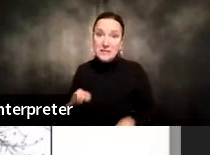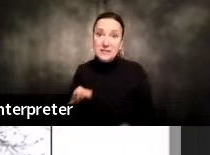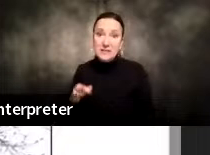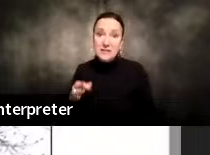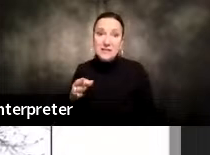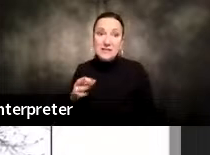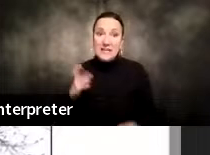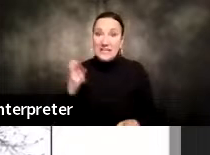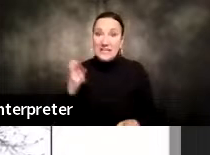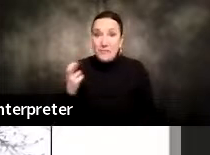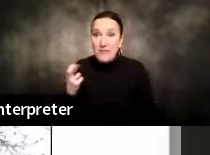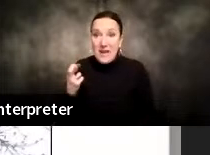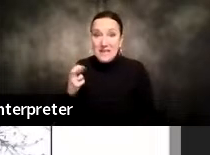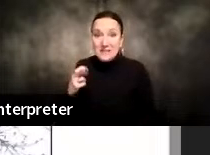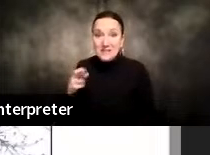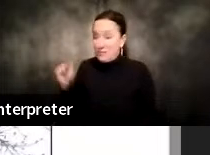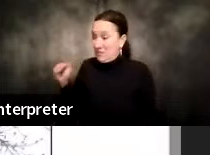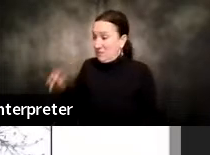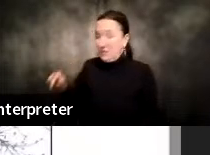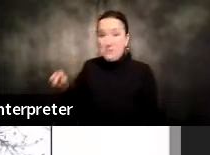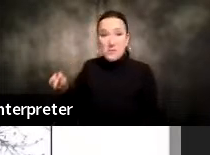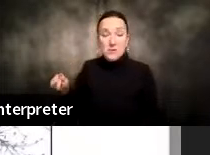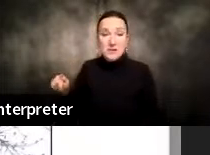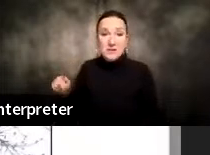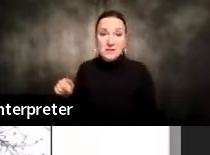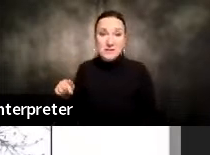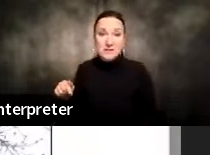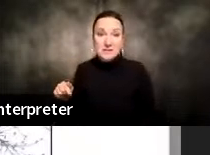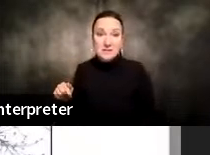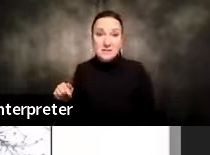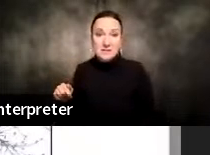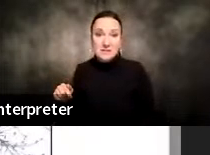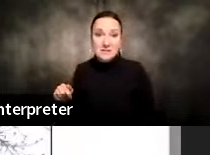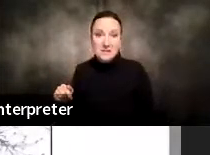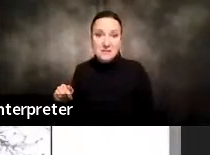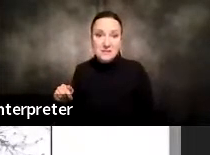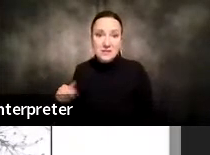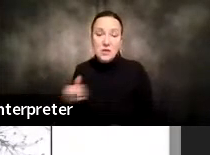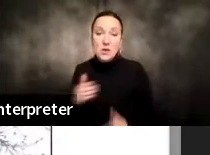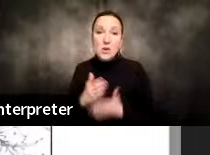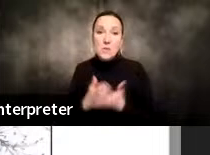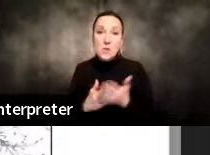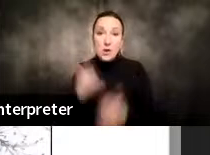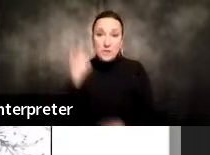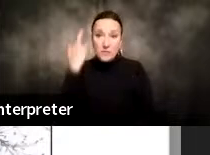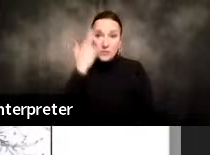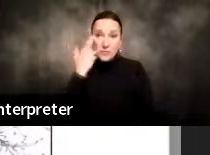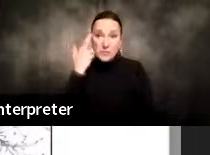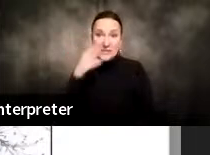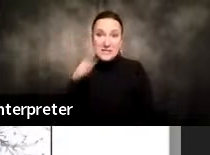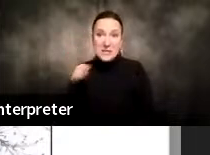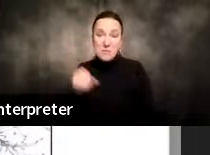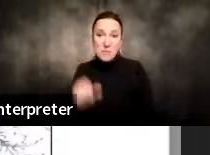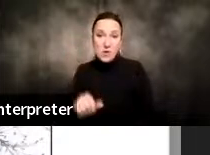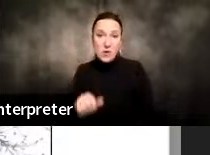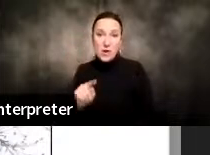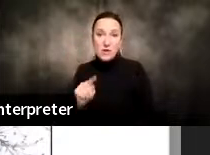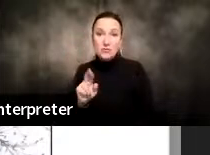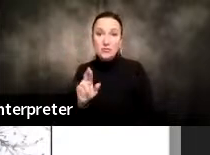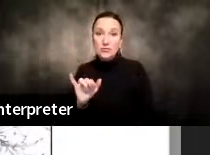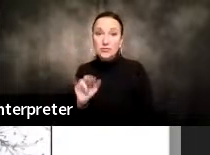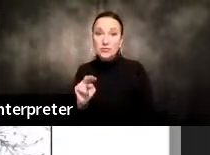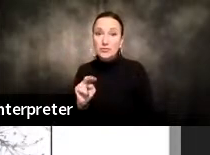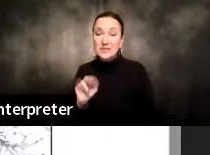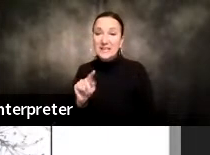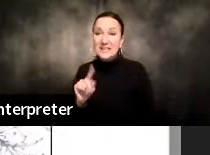this building here, and he would have a conversation. But now, part of the reason he bought in Trinidad was to have that kind of like row